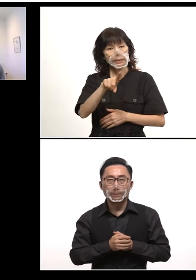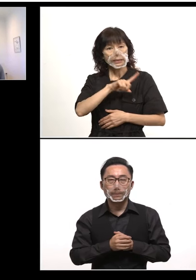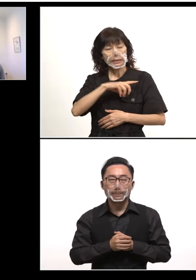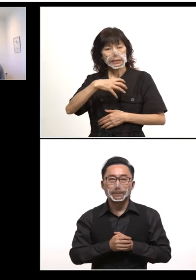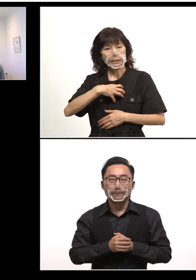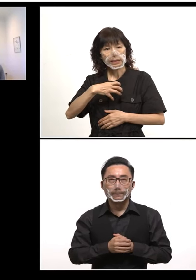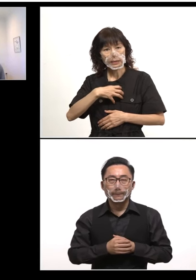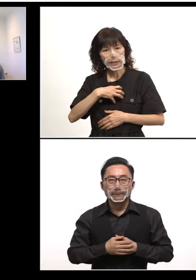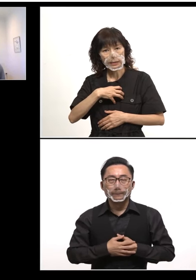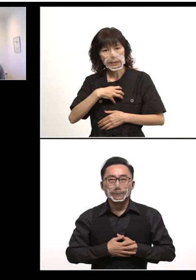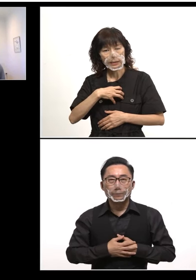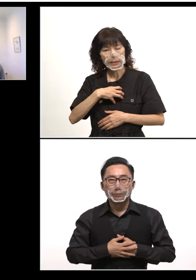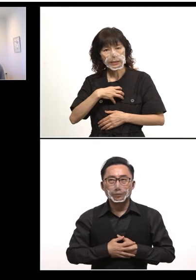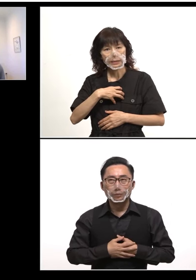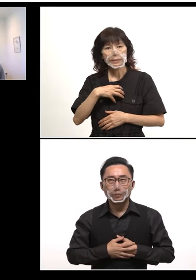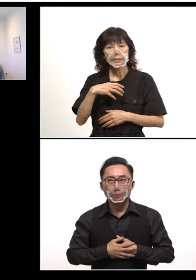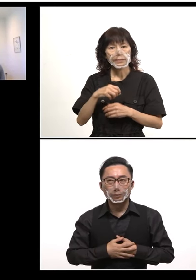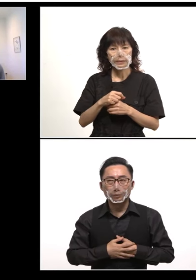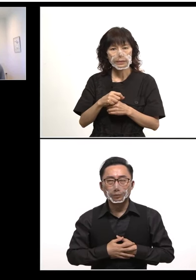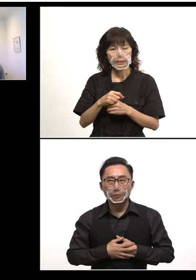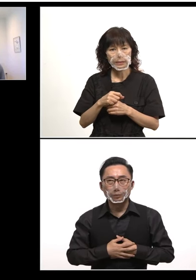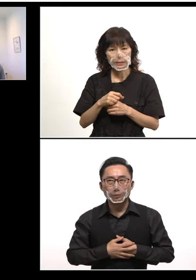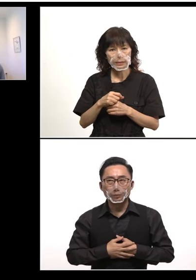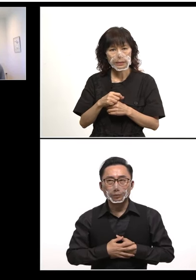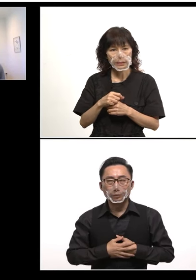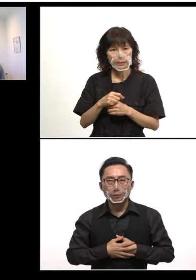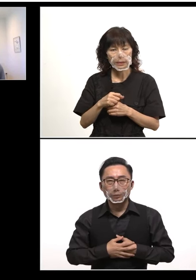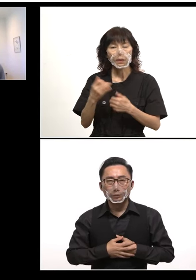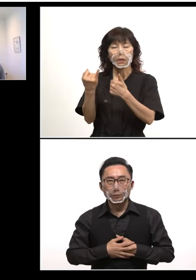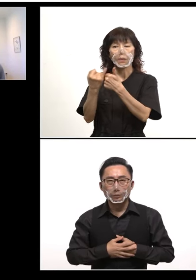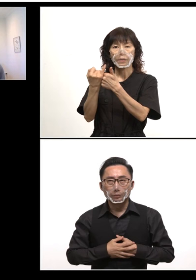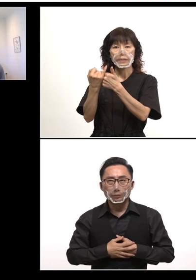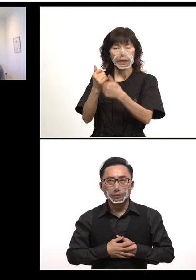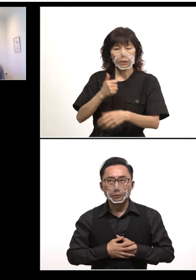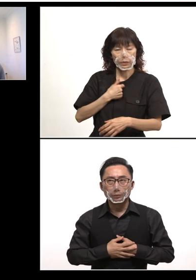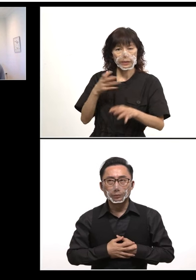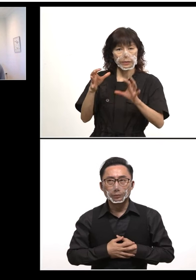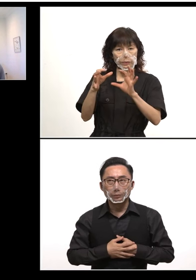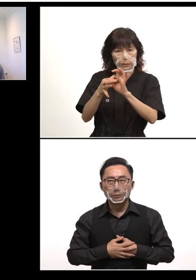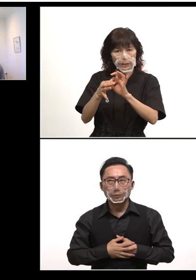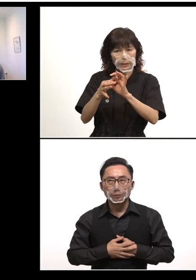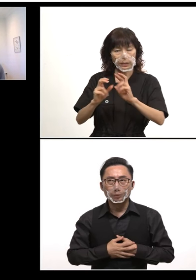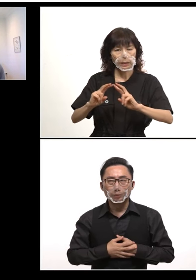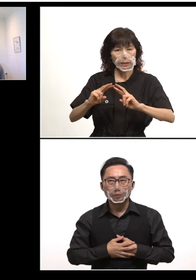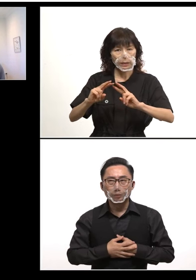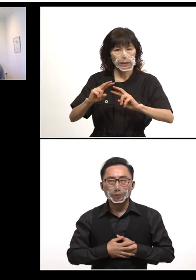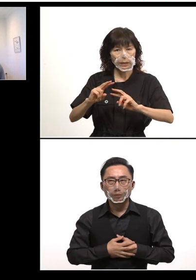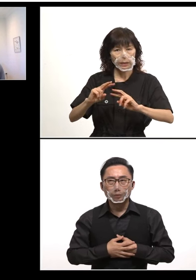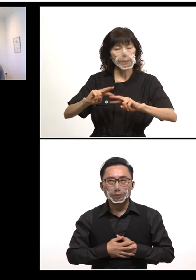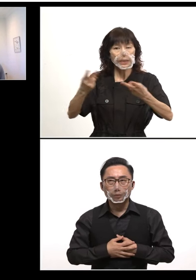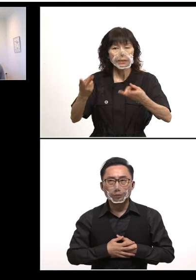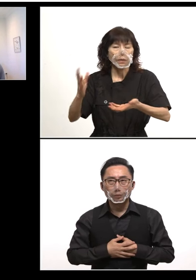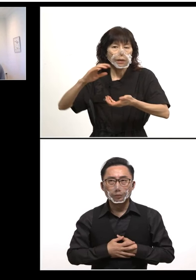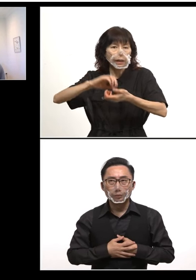you changed from a teacher-student relationship into a co-worker relationship when you work on the Buffalo Boy? And the second